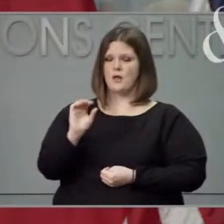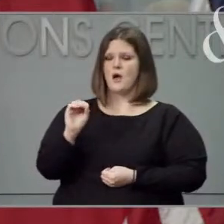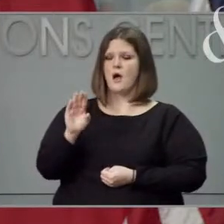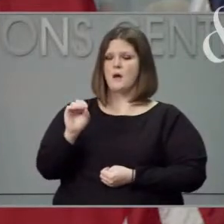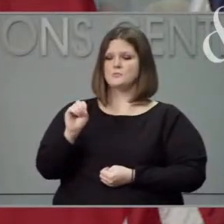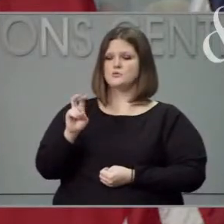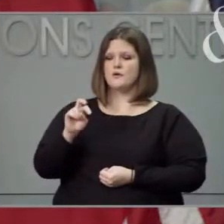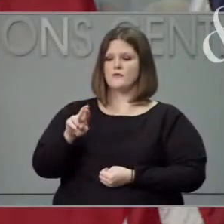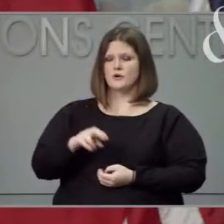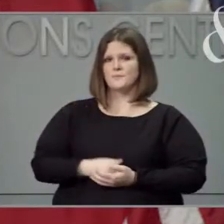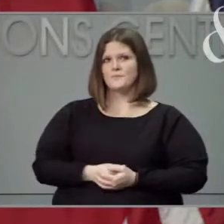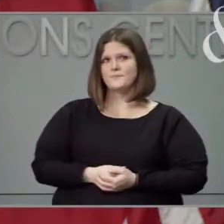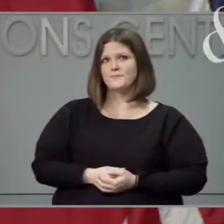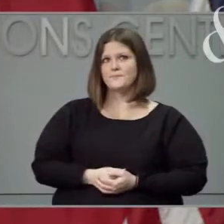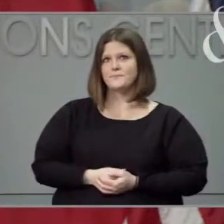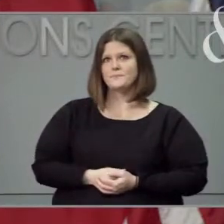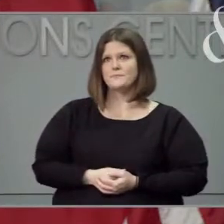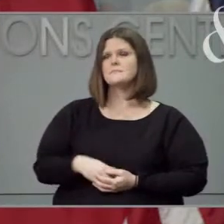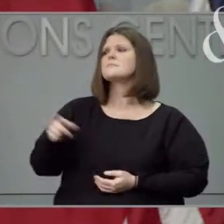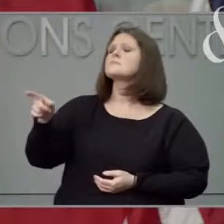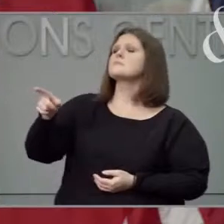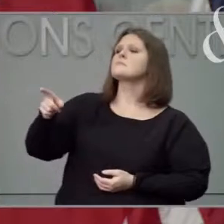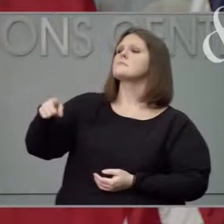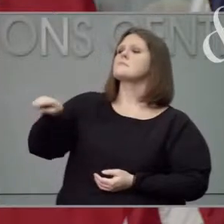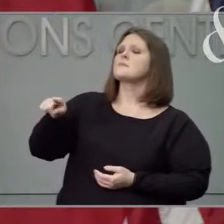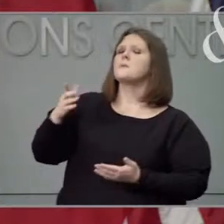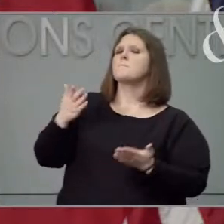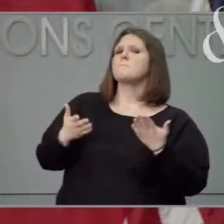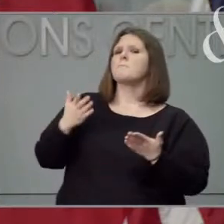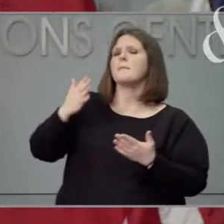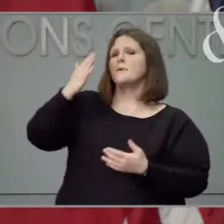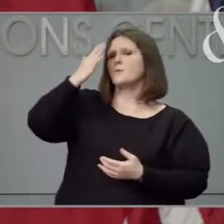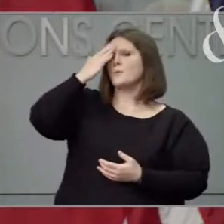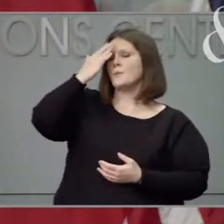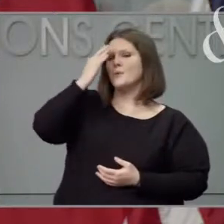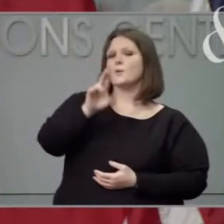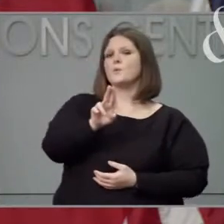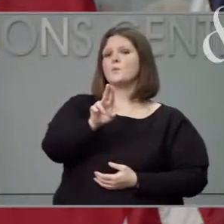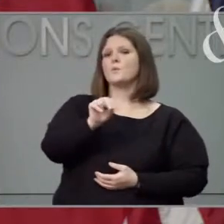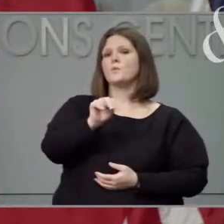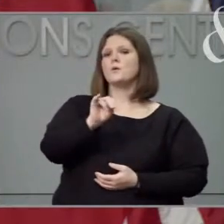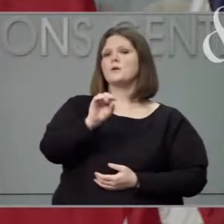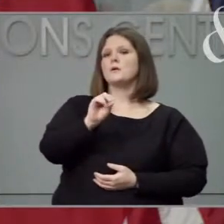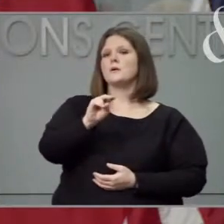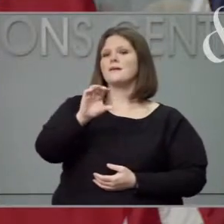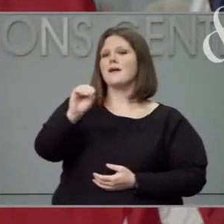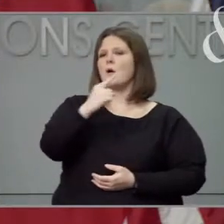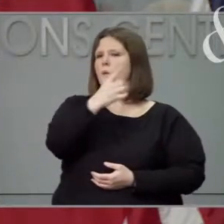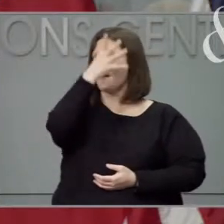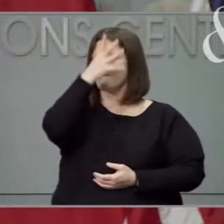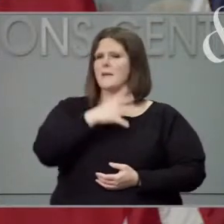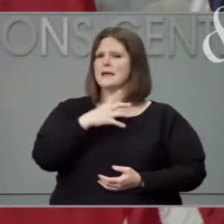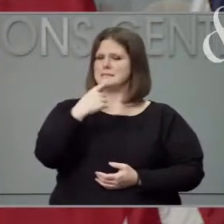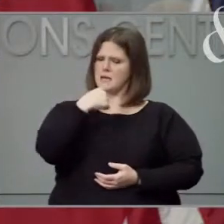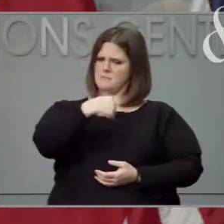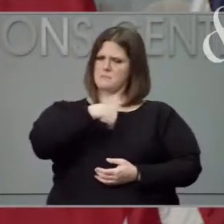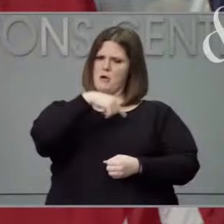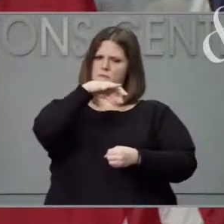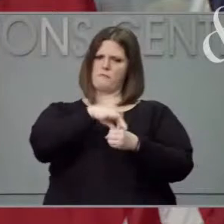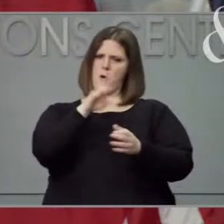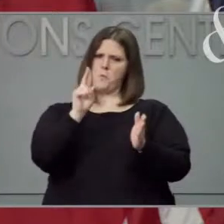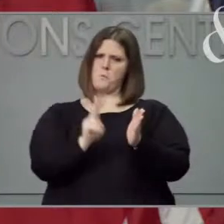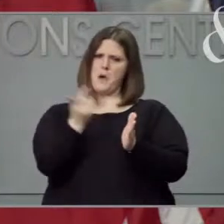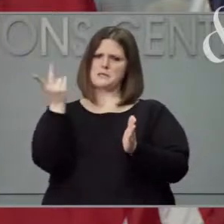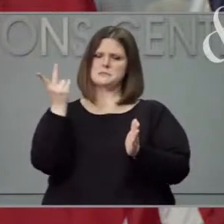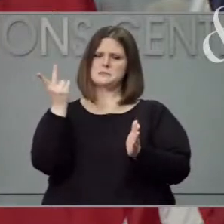Yes, hi. You all may be aware of the man in Union County who said he voted twice because he saw